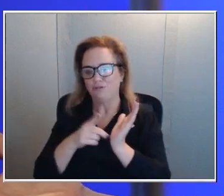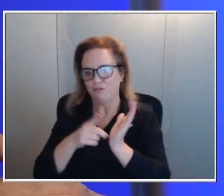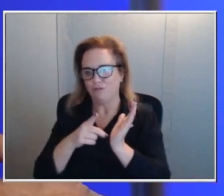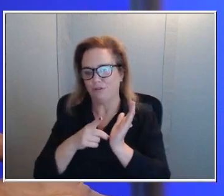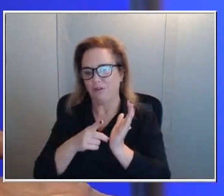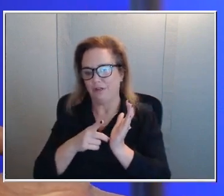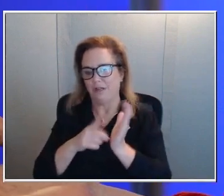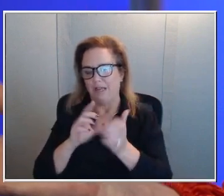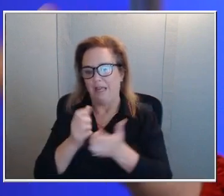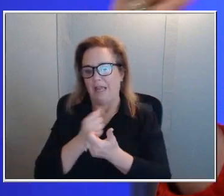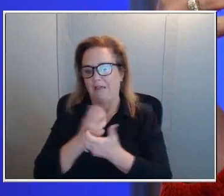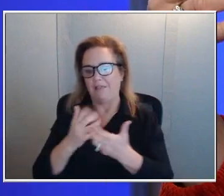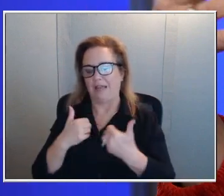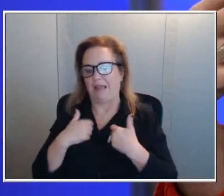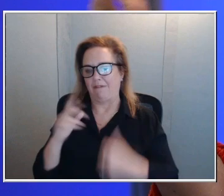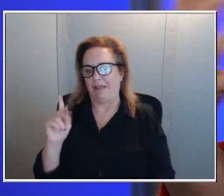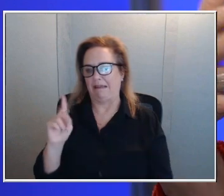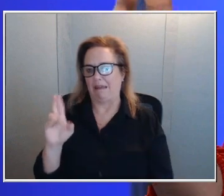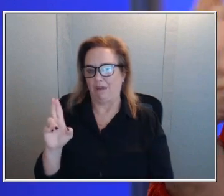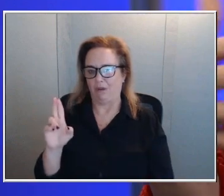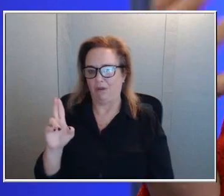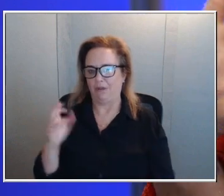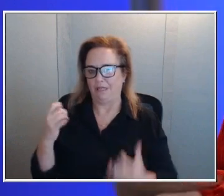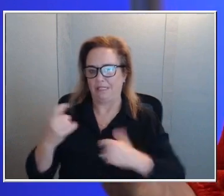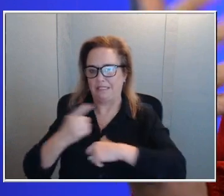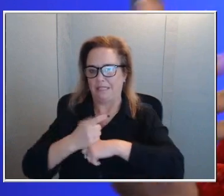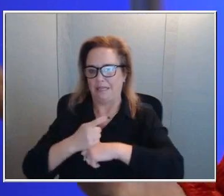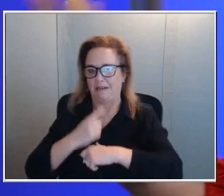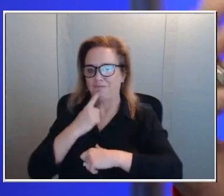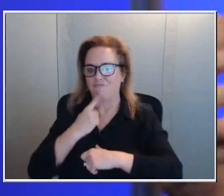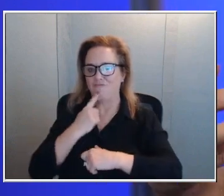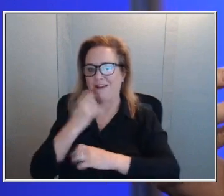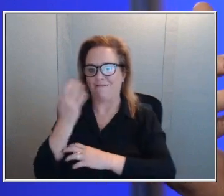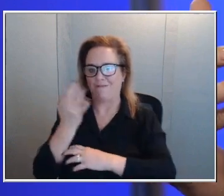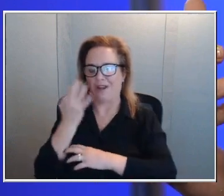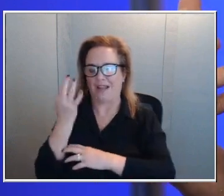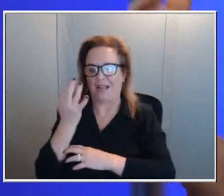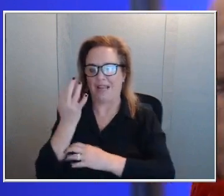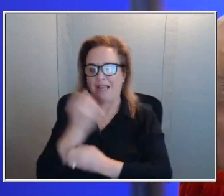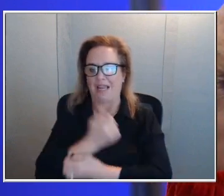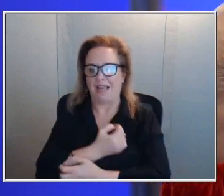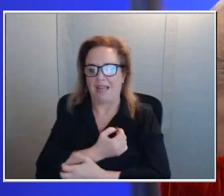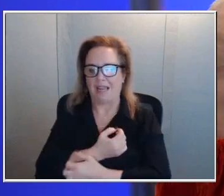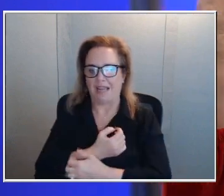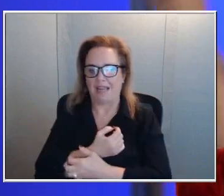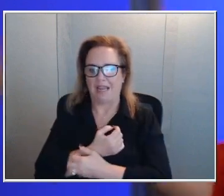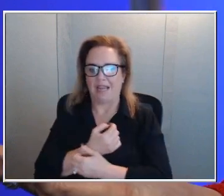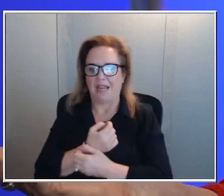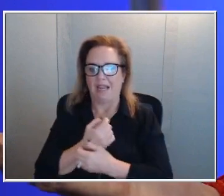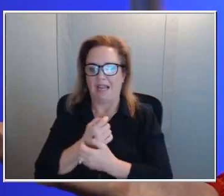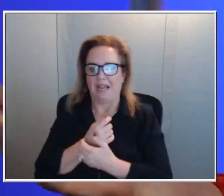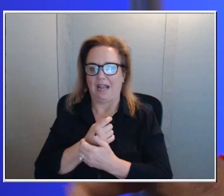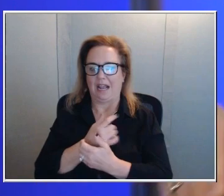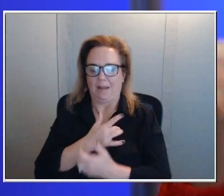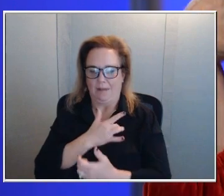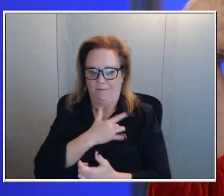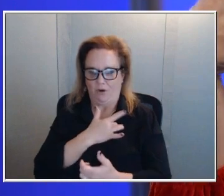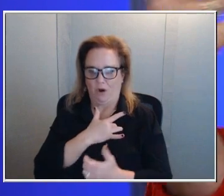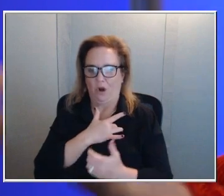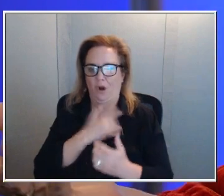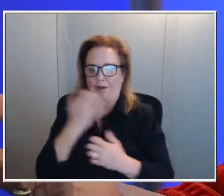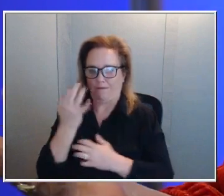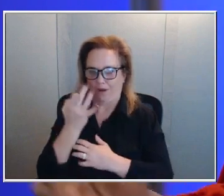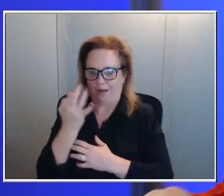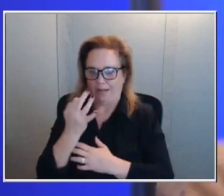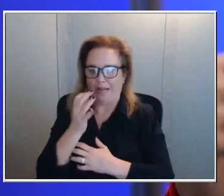that I have here at KU. Today is Red Friday, you know, and I meant it for Heart Friday as well as